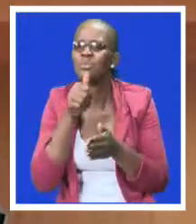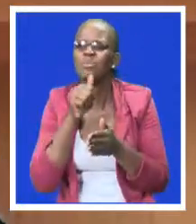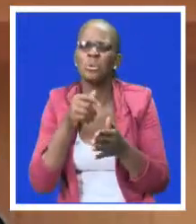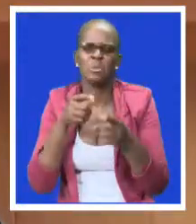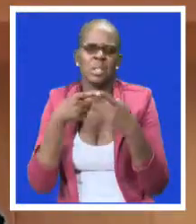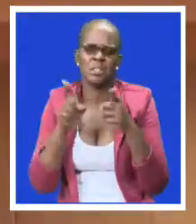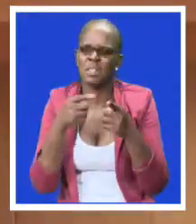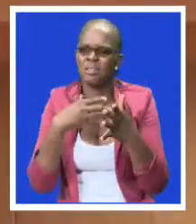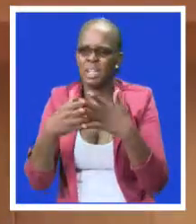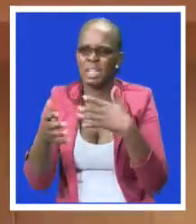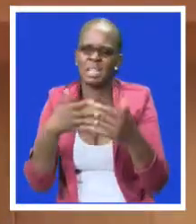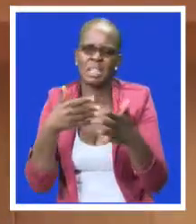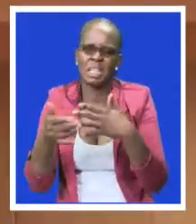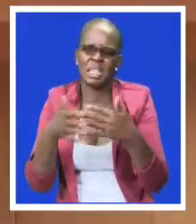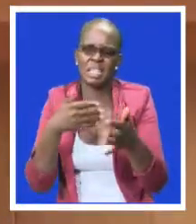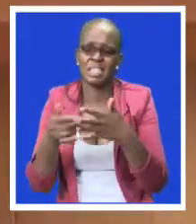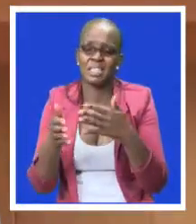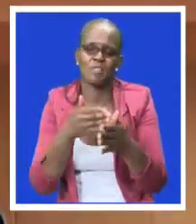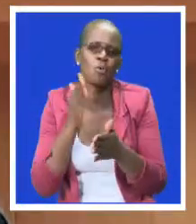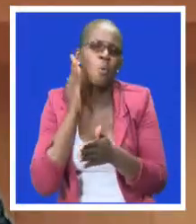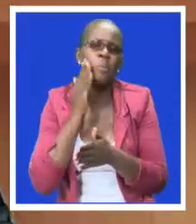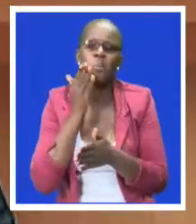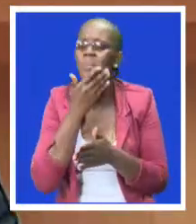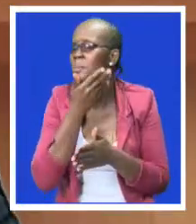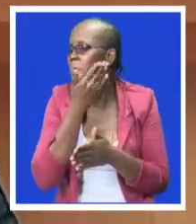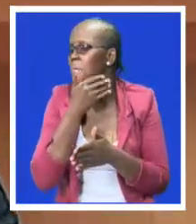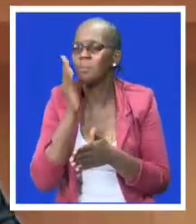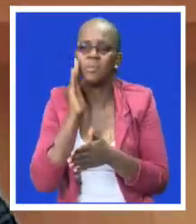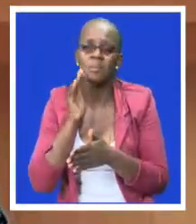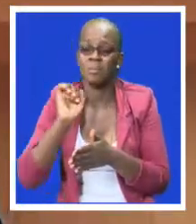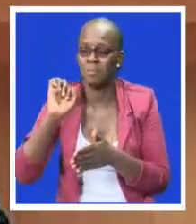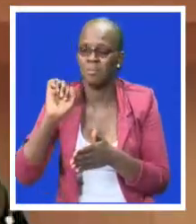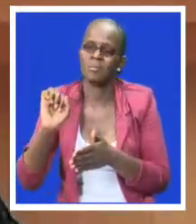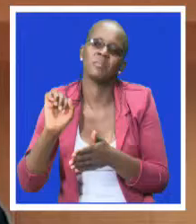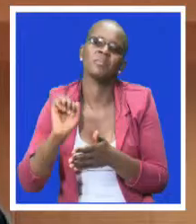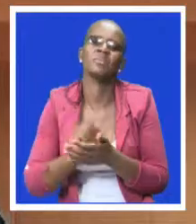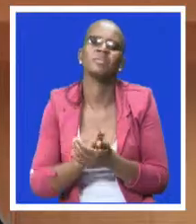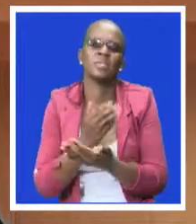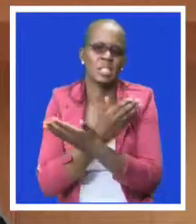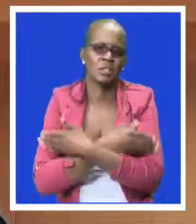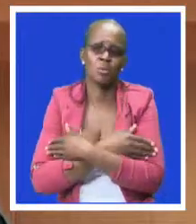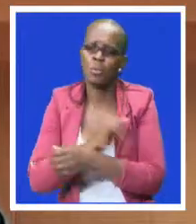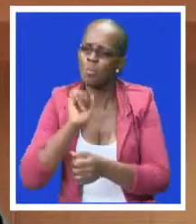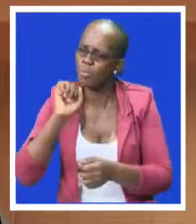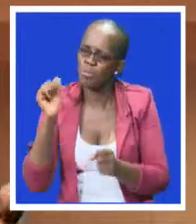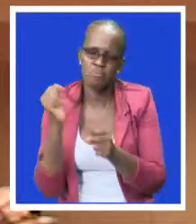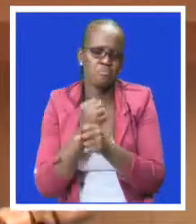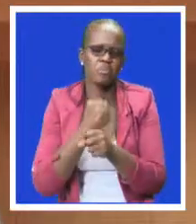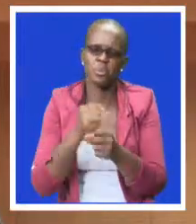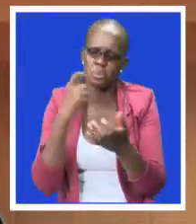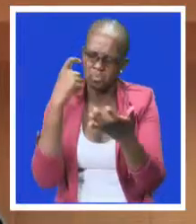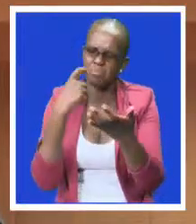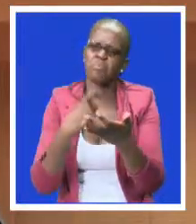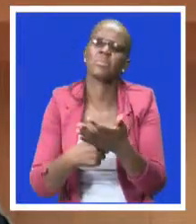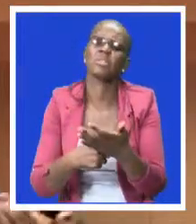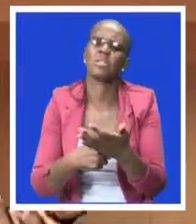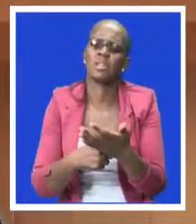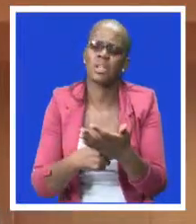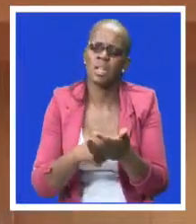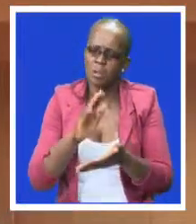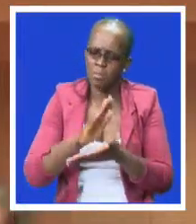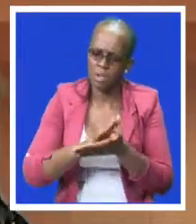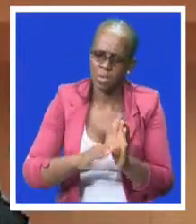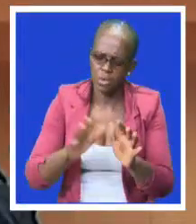they could not buy the makeup we are buying today, so they use libovu. But we only know as a Maswati that we